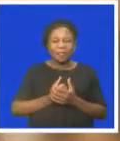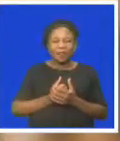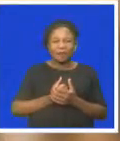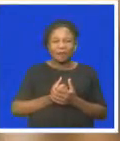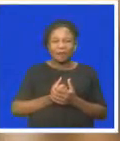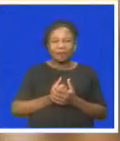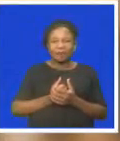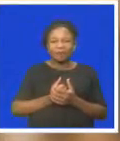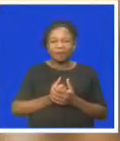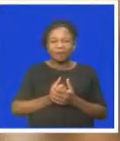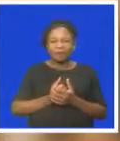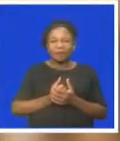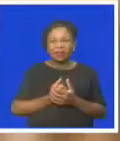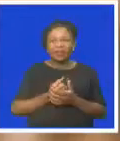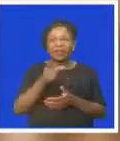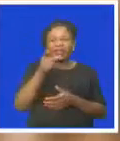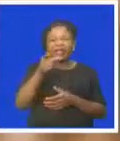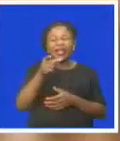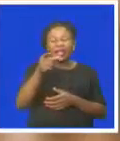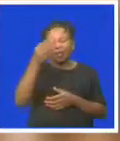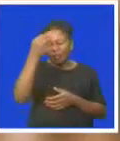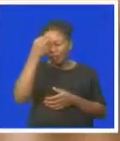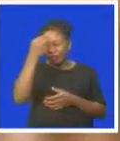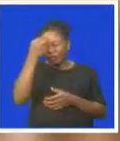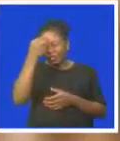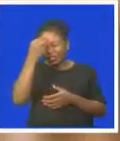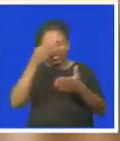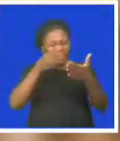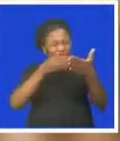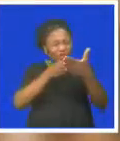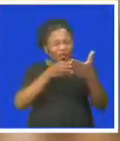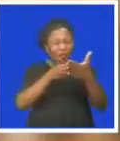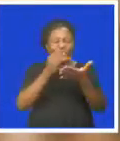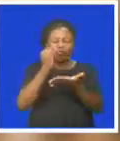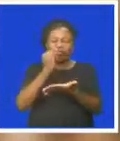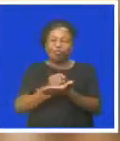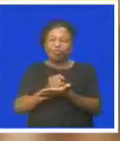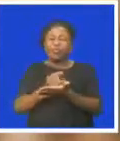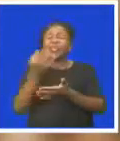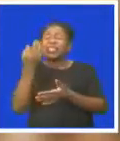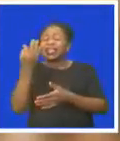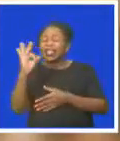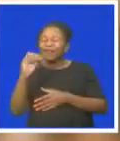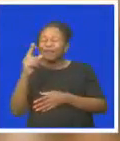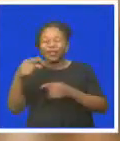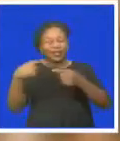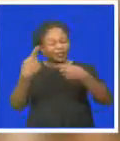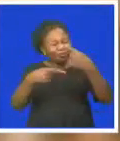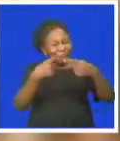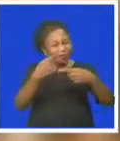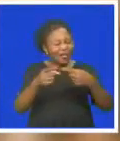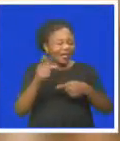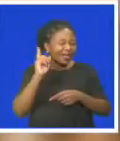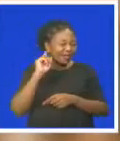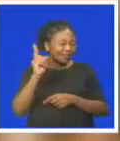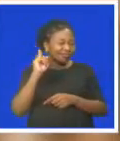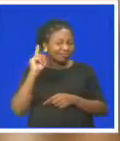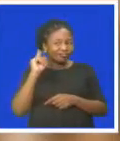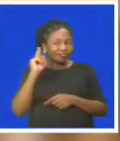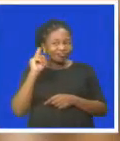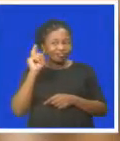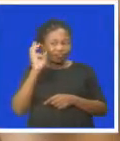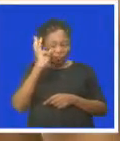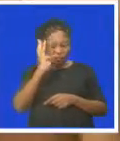to prevent crime. Once you disobey the rules, you get arrested. Let's continue, my lovely learner.